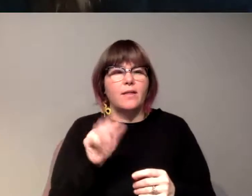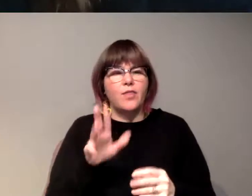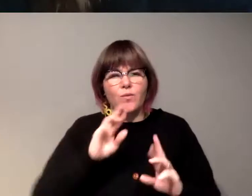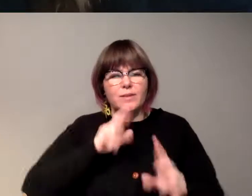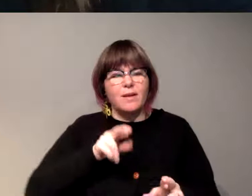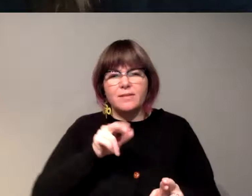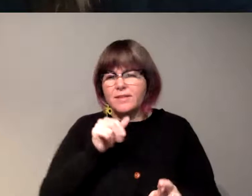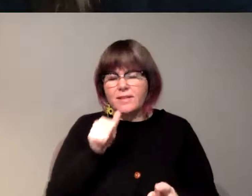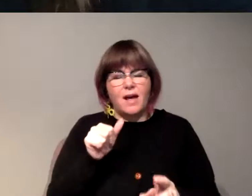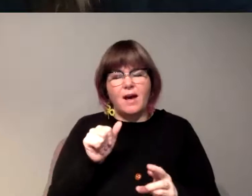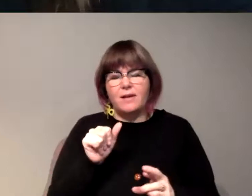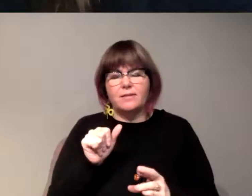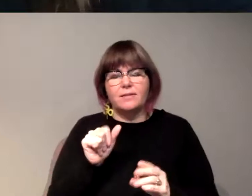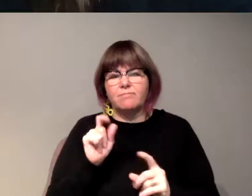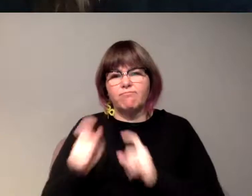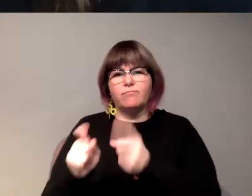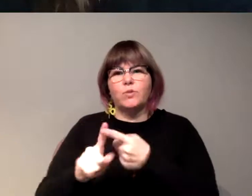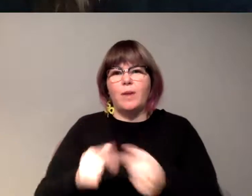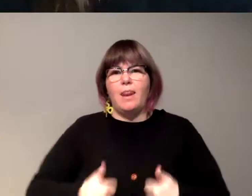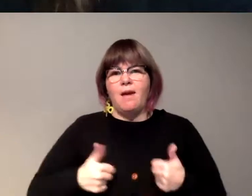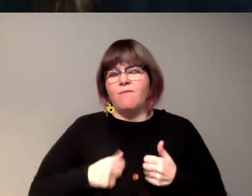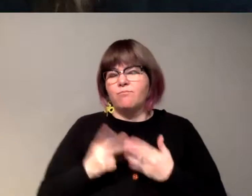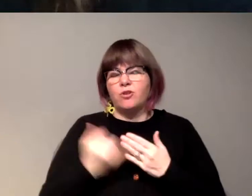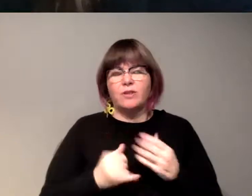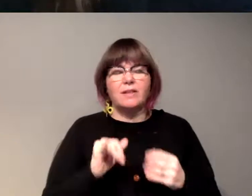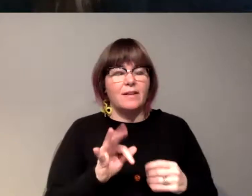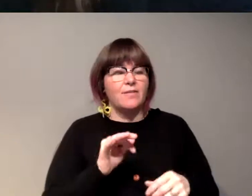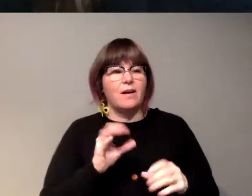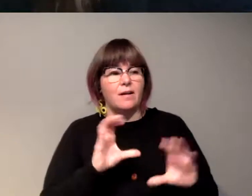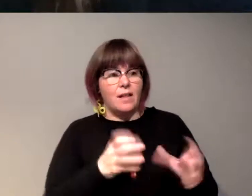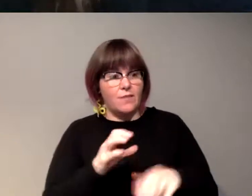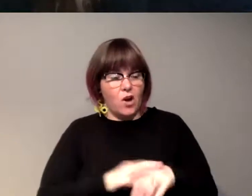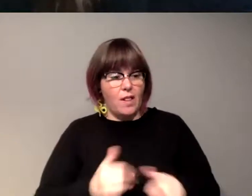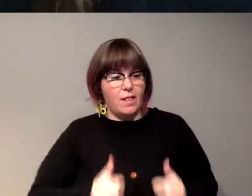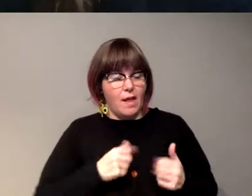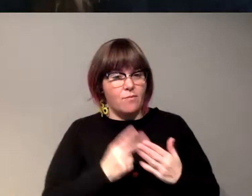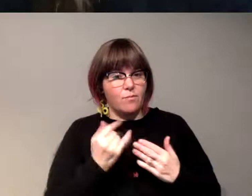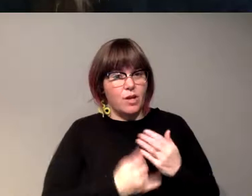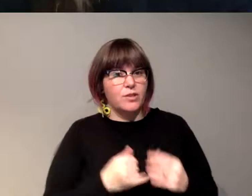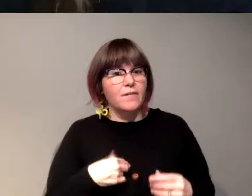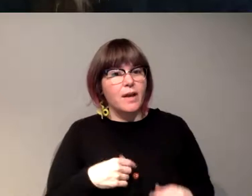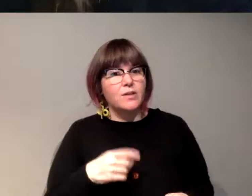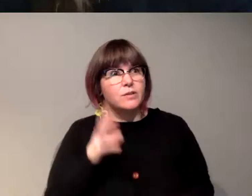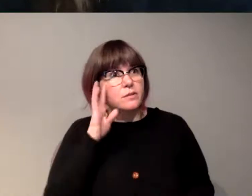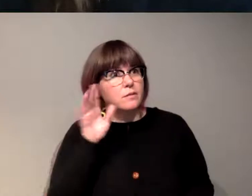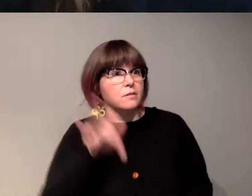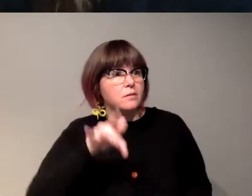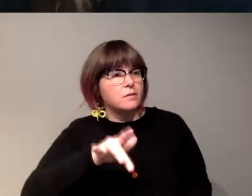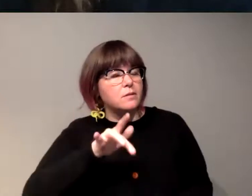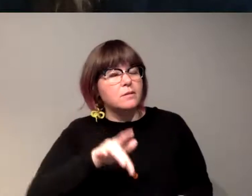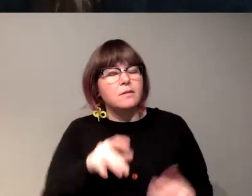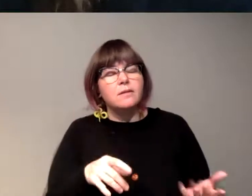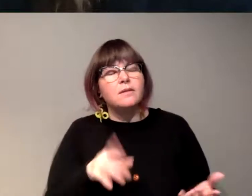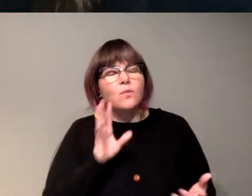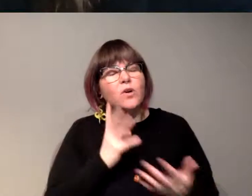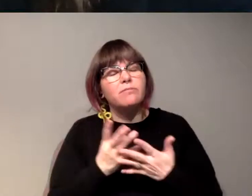contributing to the live project. If they're classifying on the live project, then if they're just clicking bogus answers, it will be essentially washed